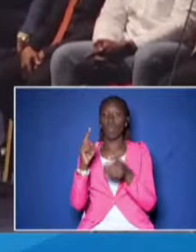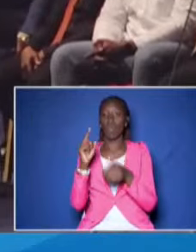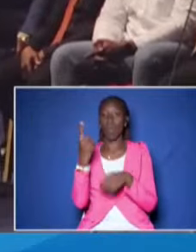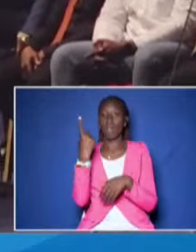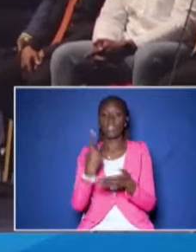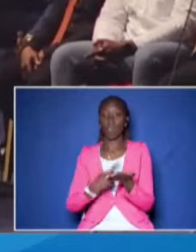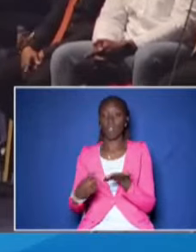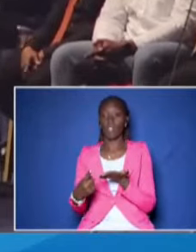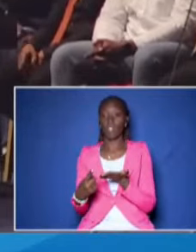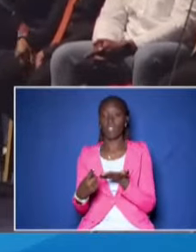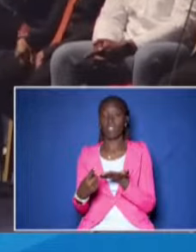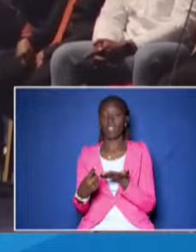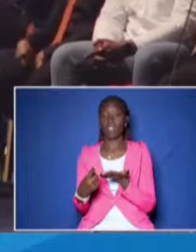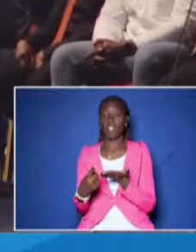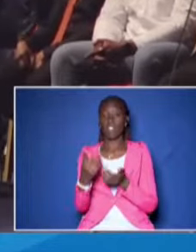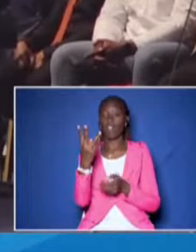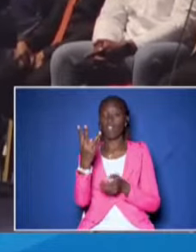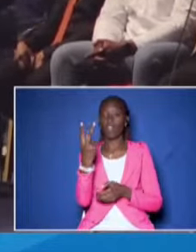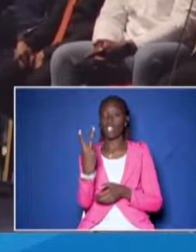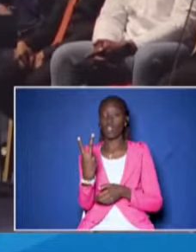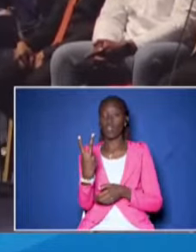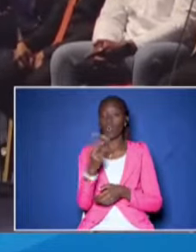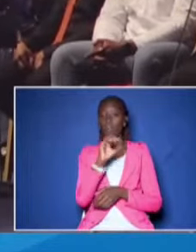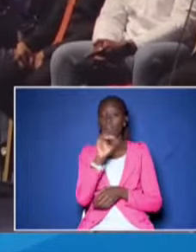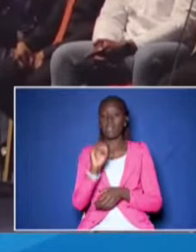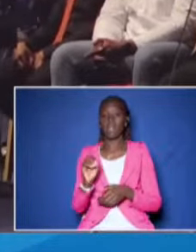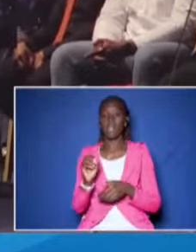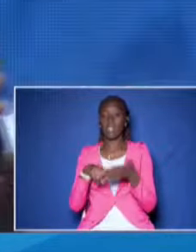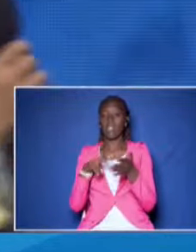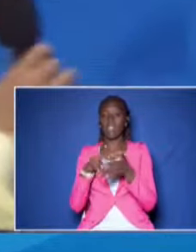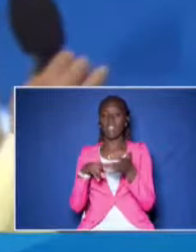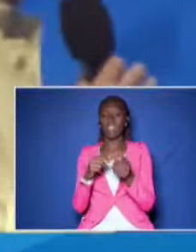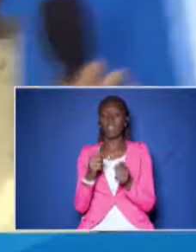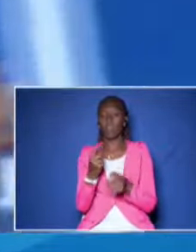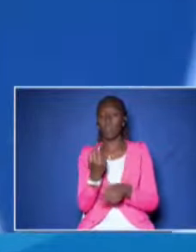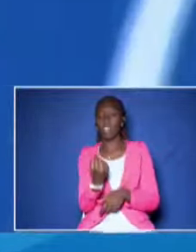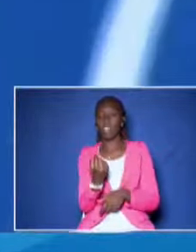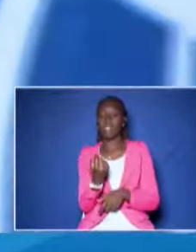week and 4 2% read it only once in a good